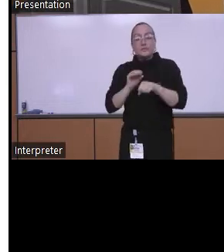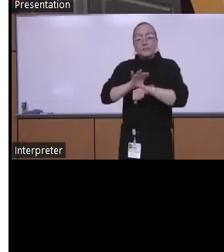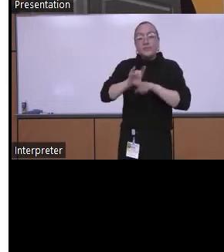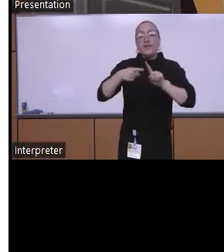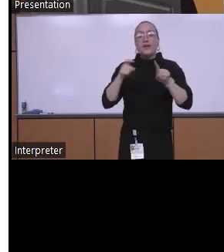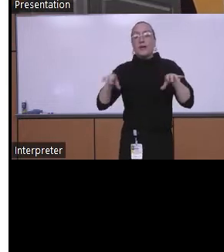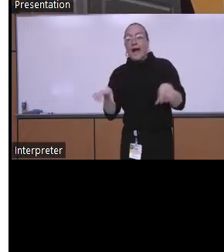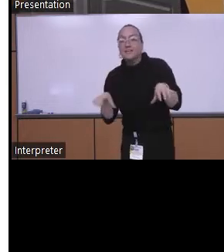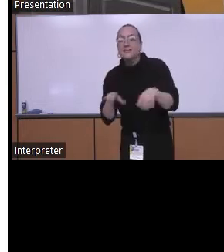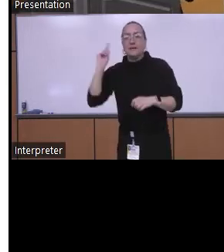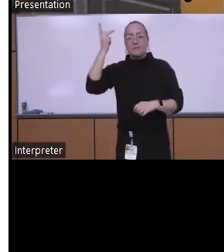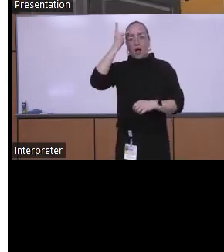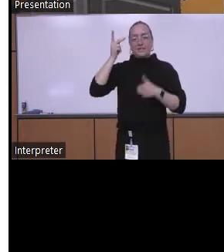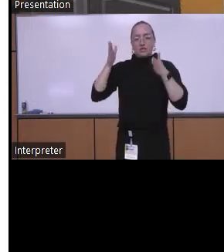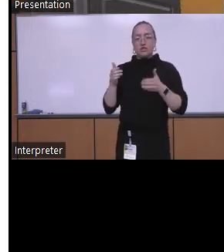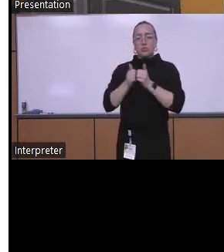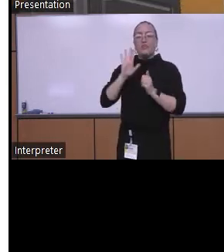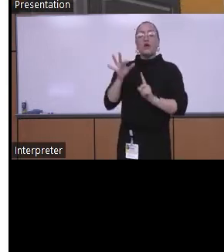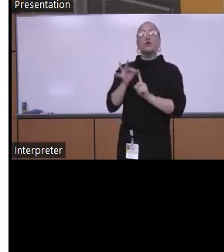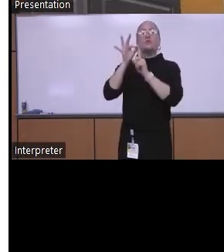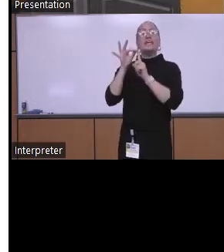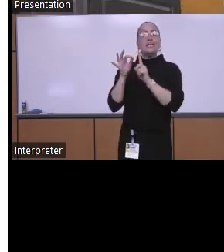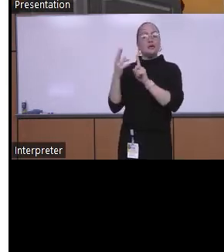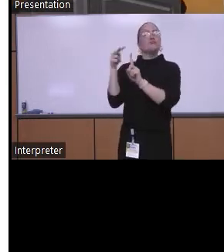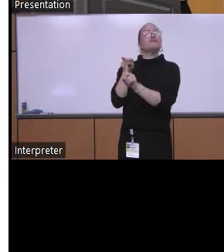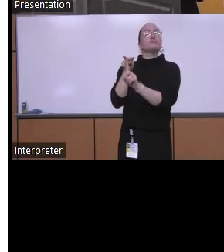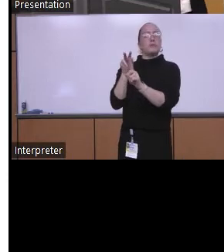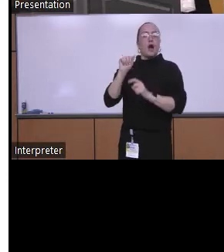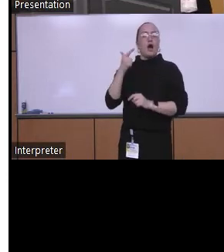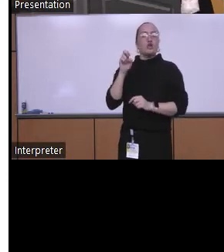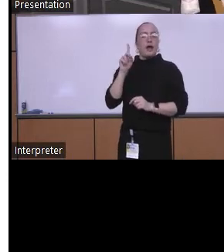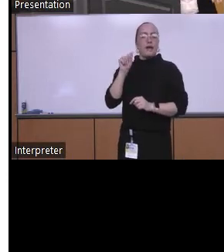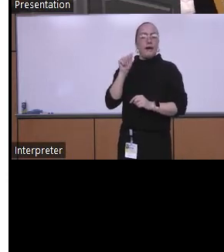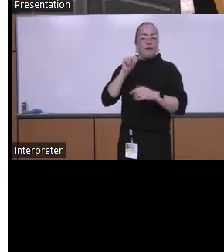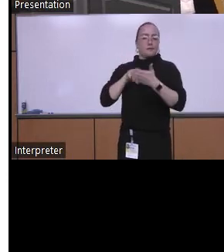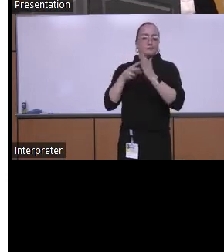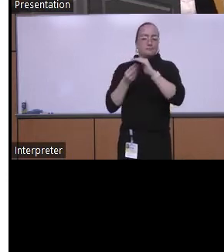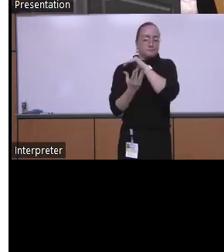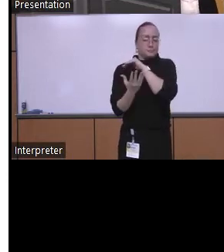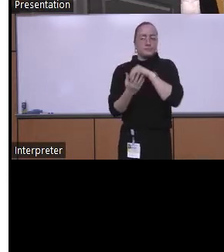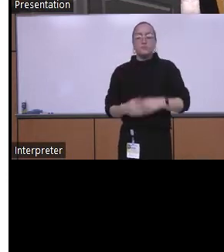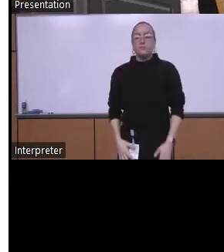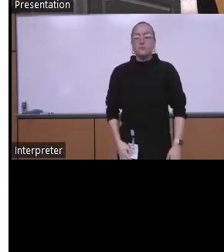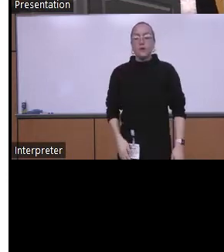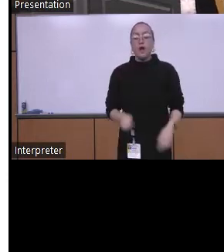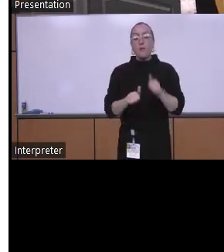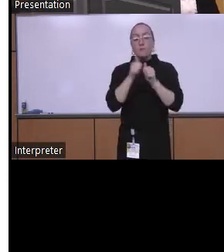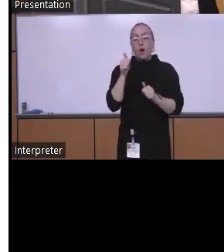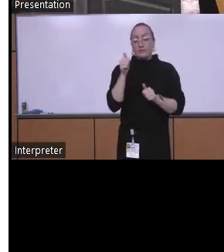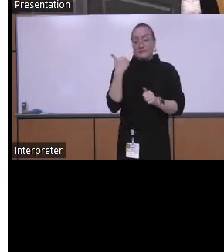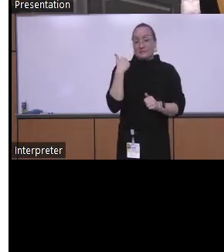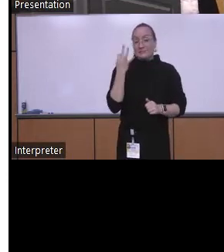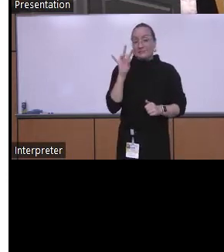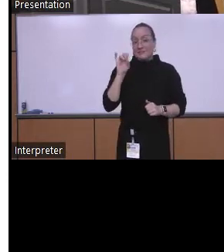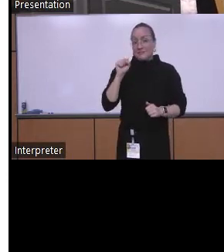and politicians who have their own unique agenda. And it was not inevitable. In fact, in the 70s, most child welfare experts,